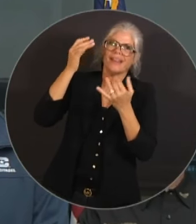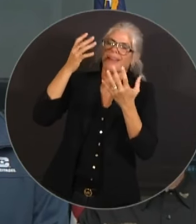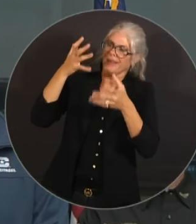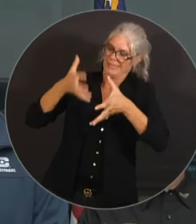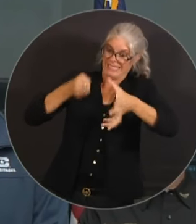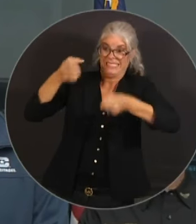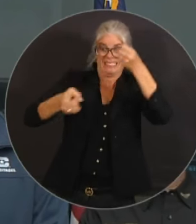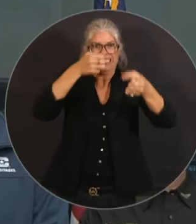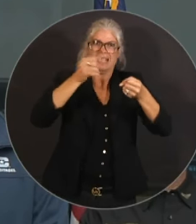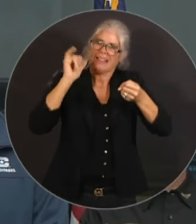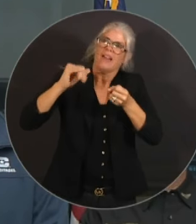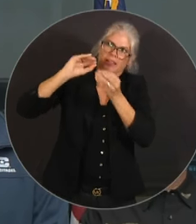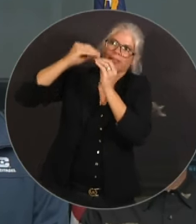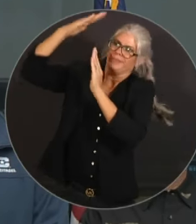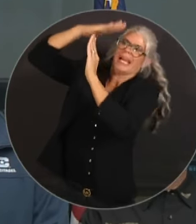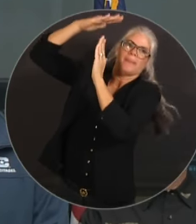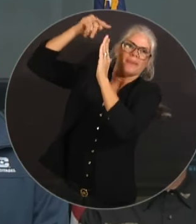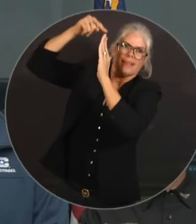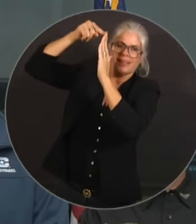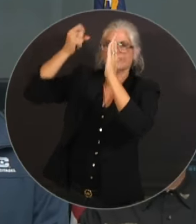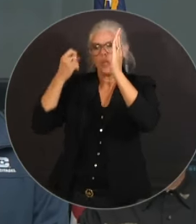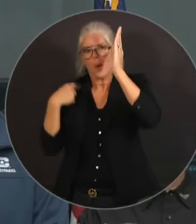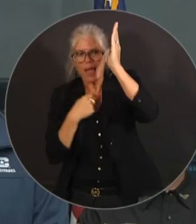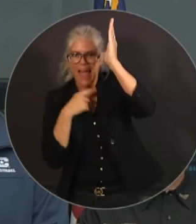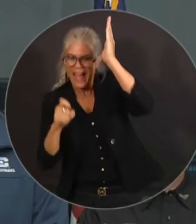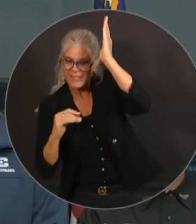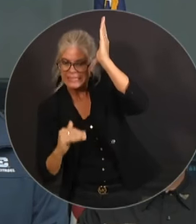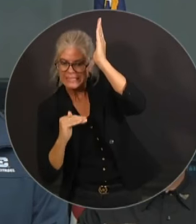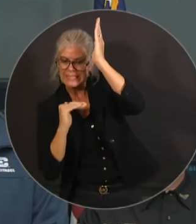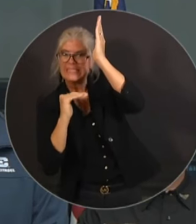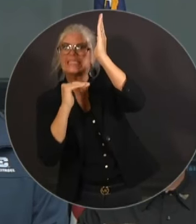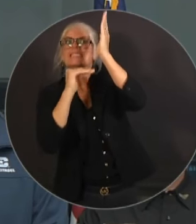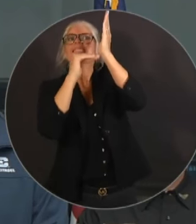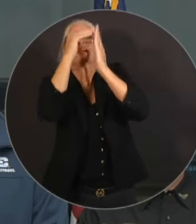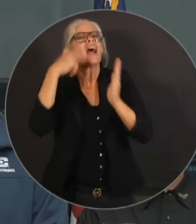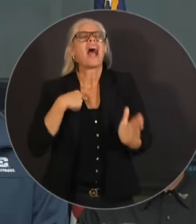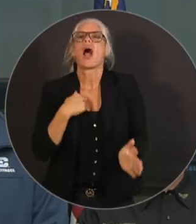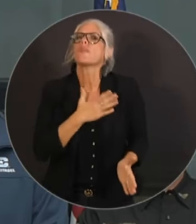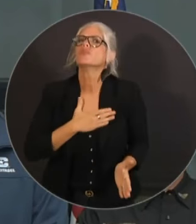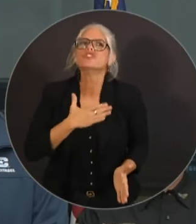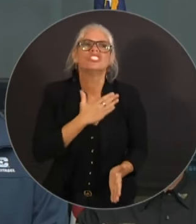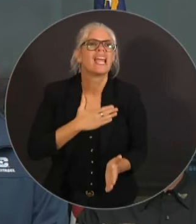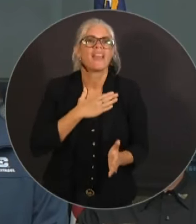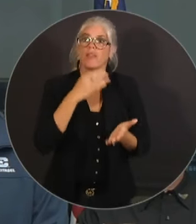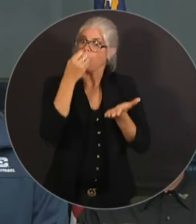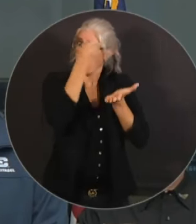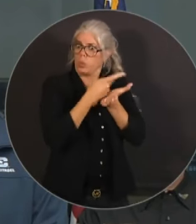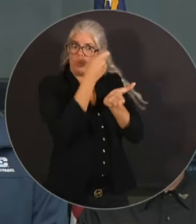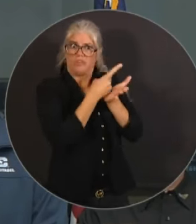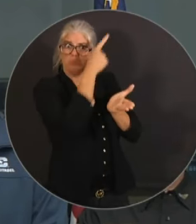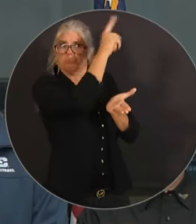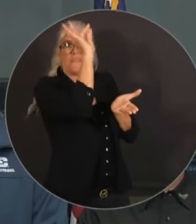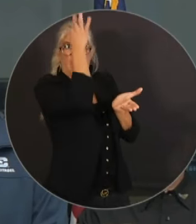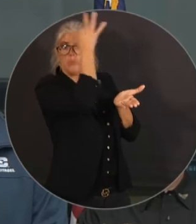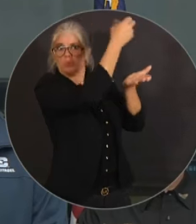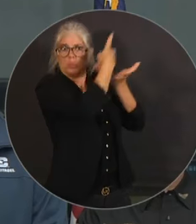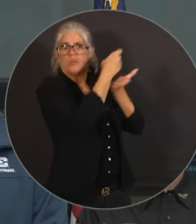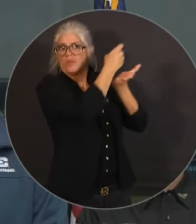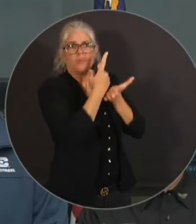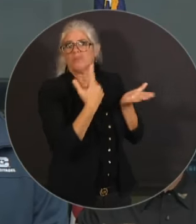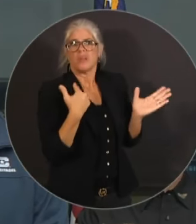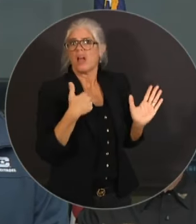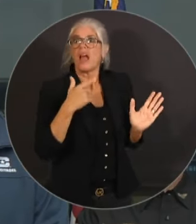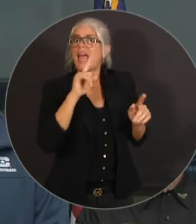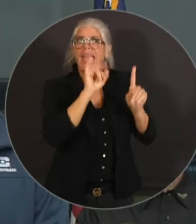state is doing. So we're doing that. We appreciate the approvals that we've gotten. We will not hesitate to ask for more